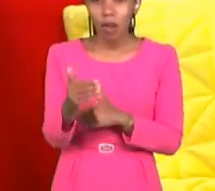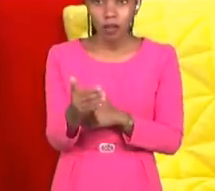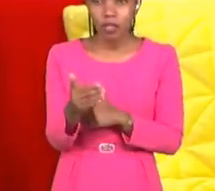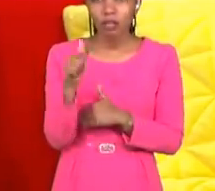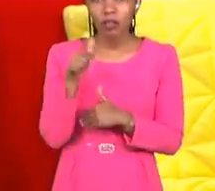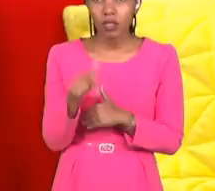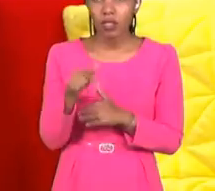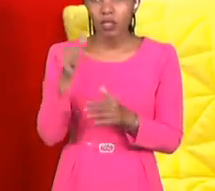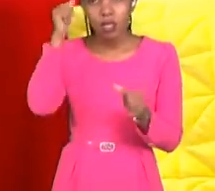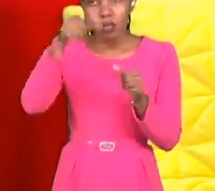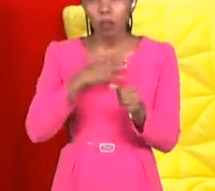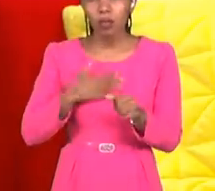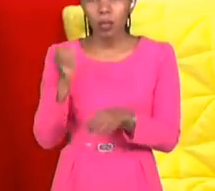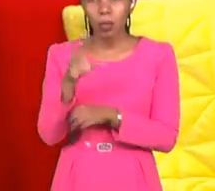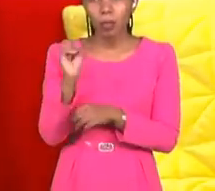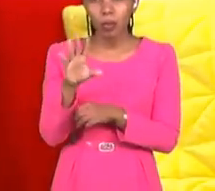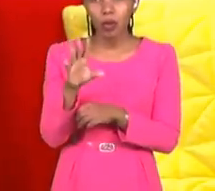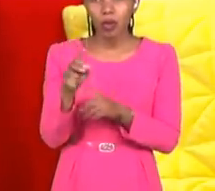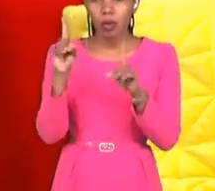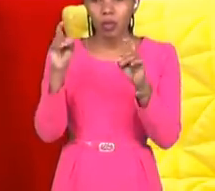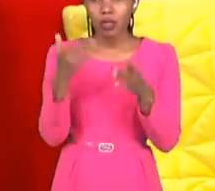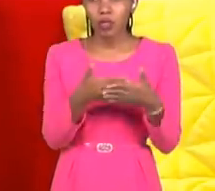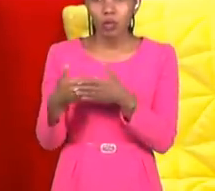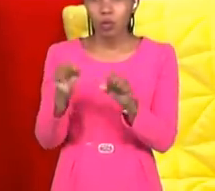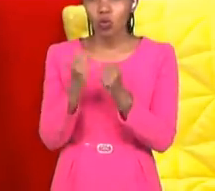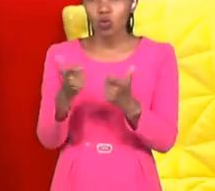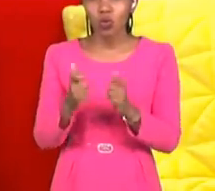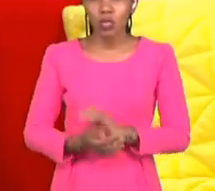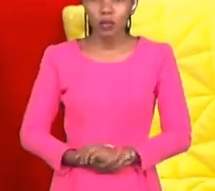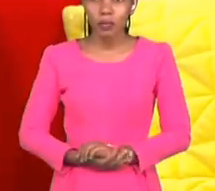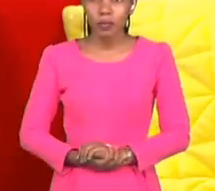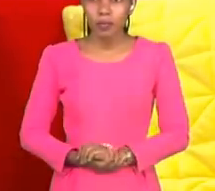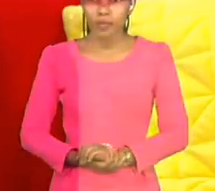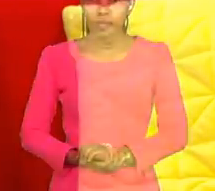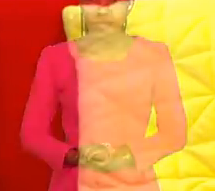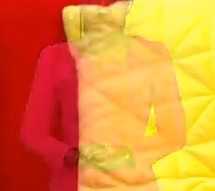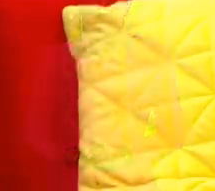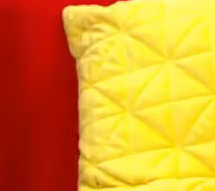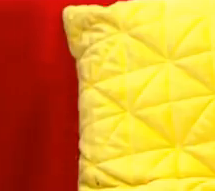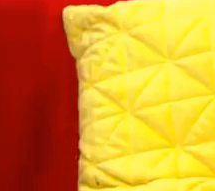Remember, don't post your kids' picture on social media. Nude. Thank you.